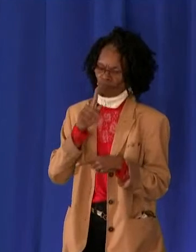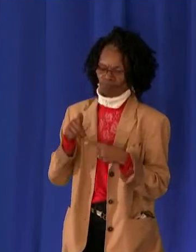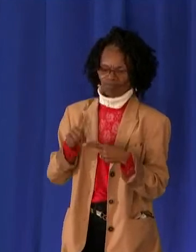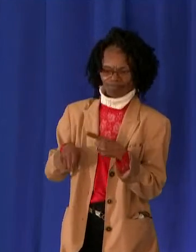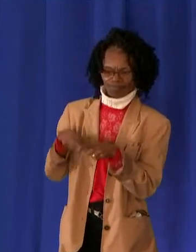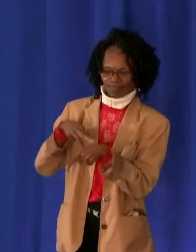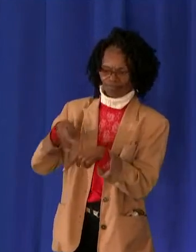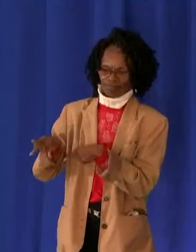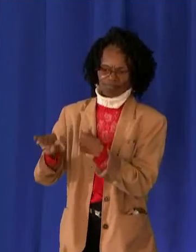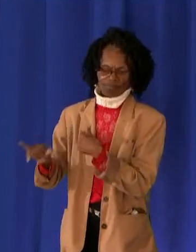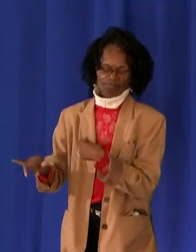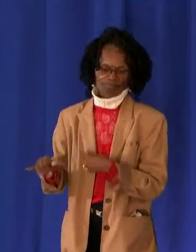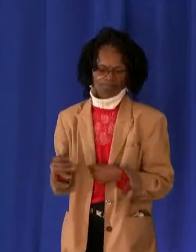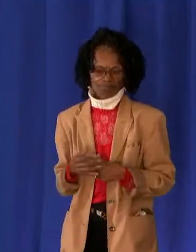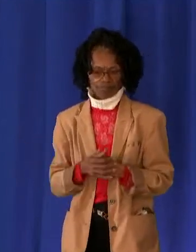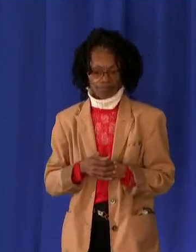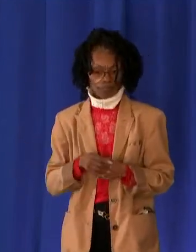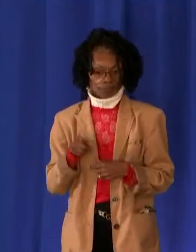to.